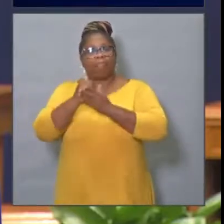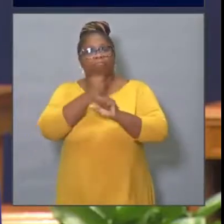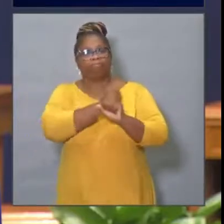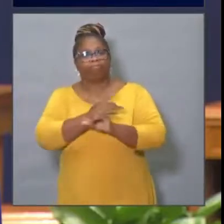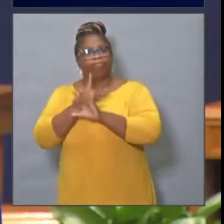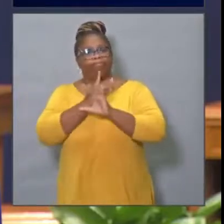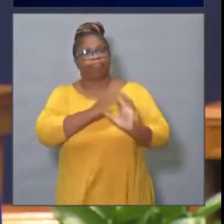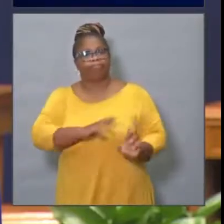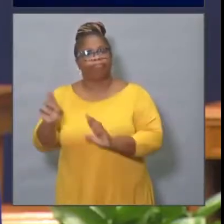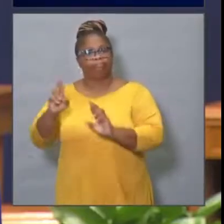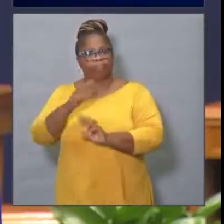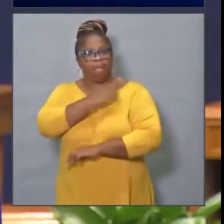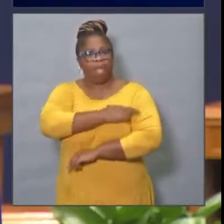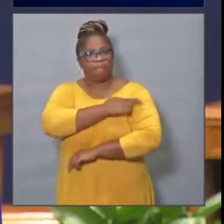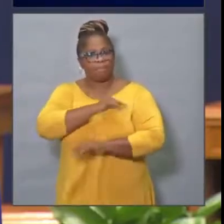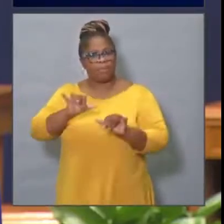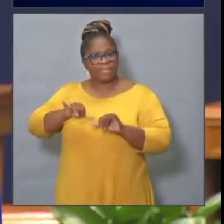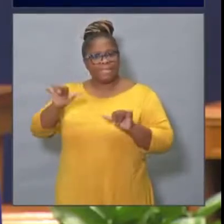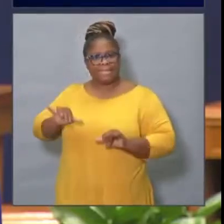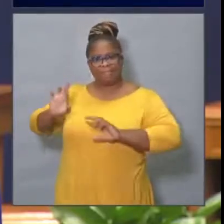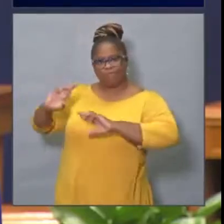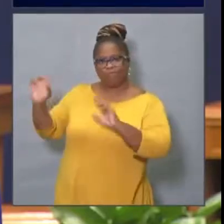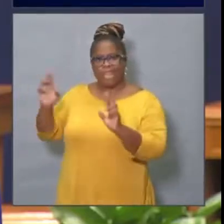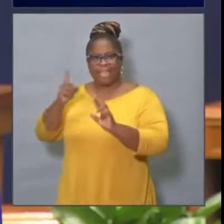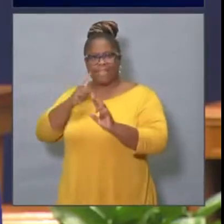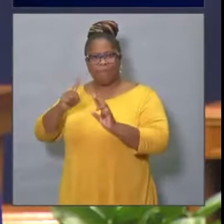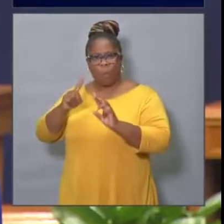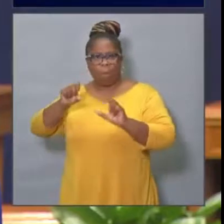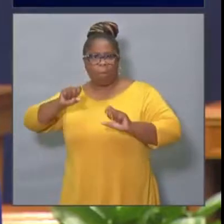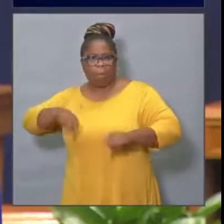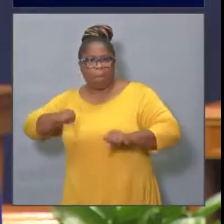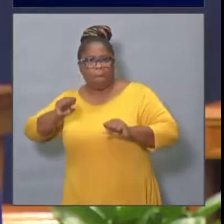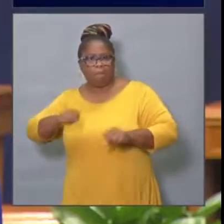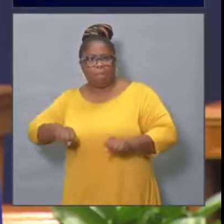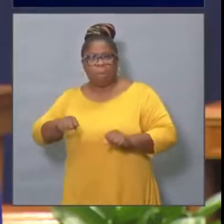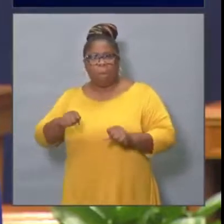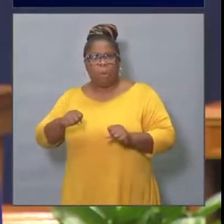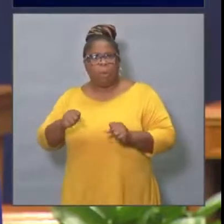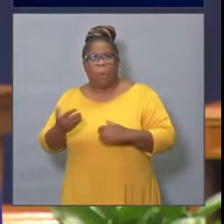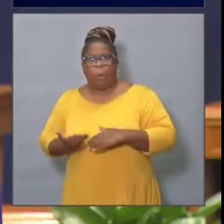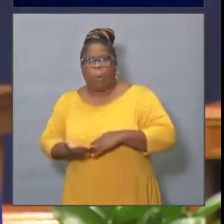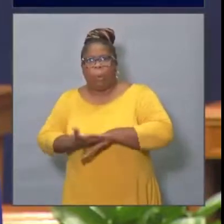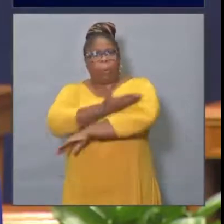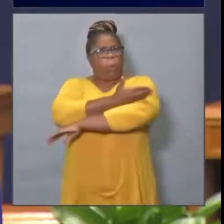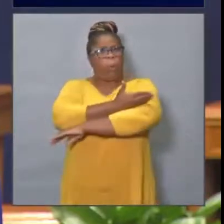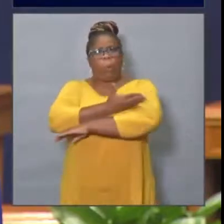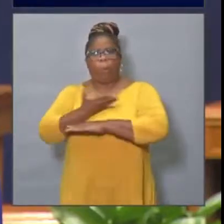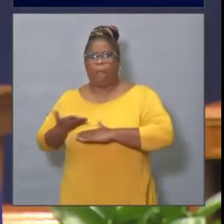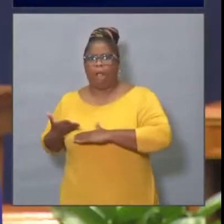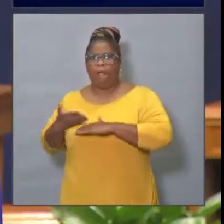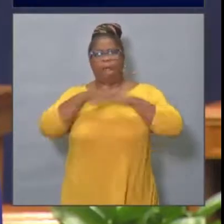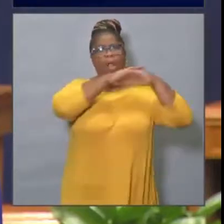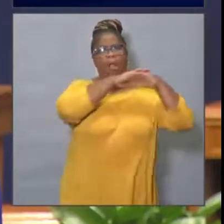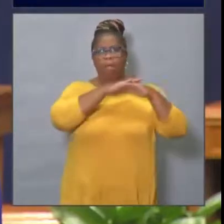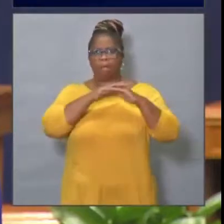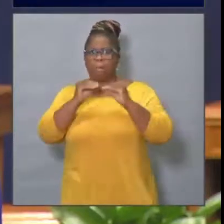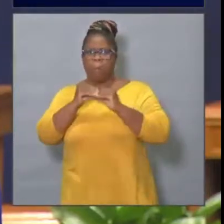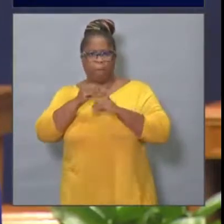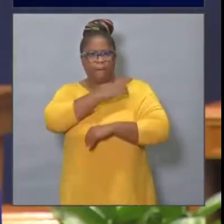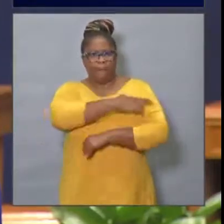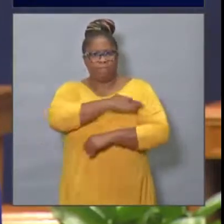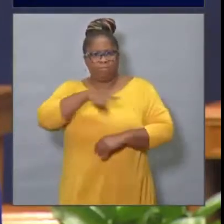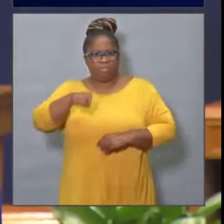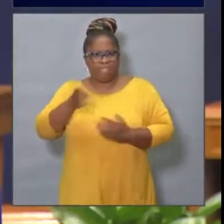ahead, taking into account the full range of potential possibilities regarding the demand for hospital-level